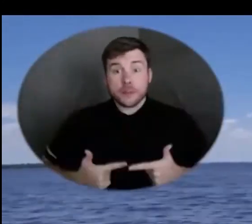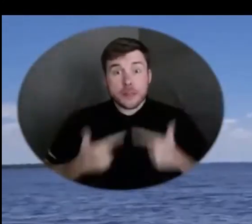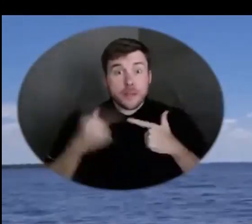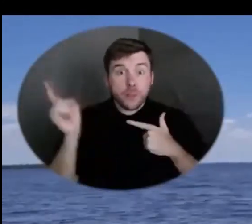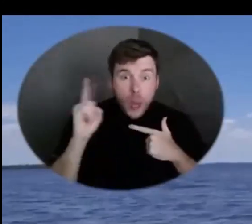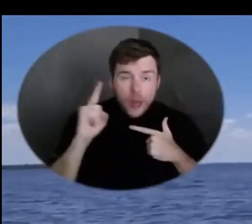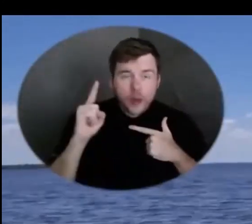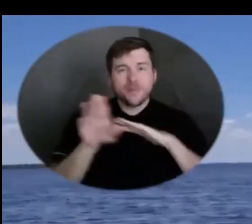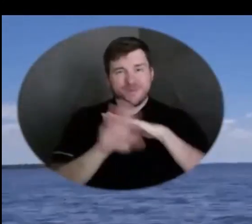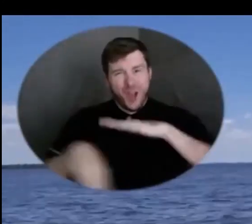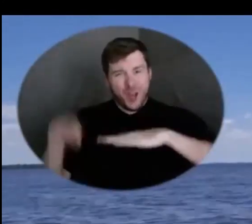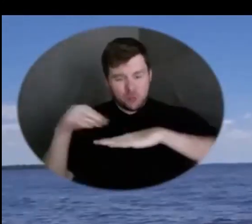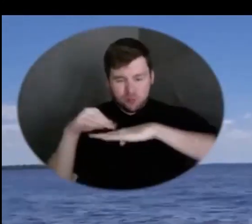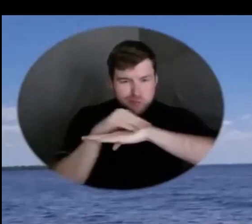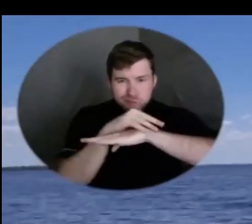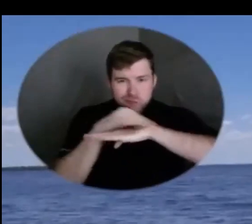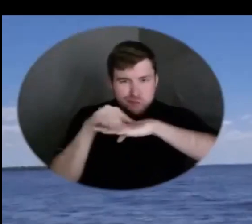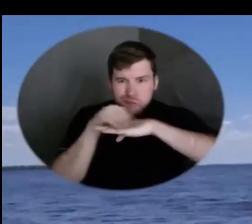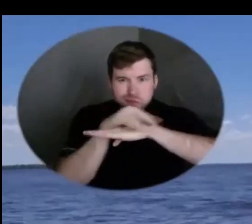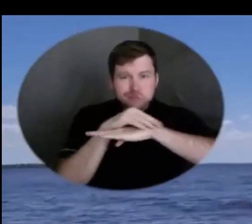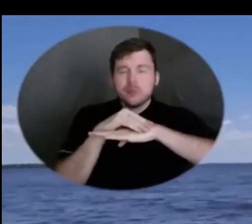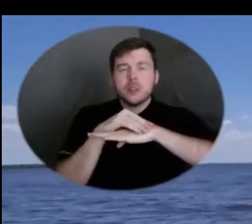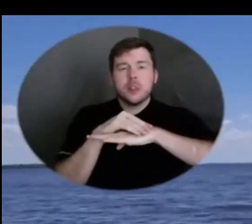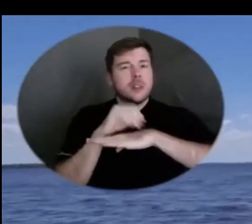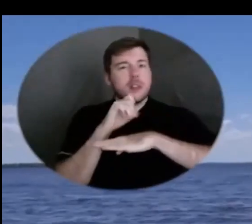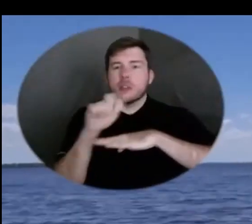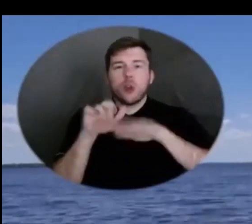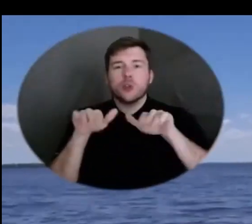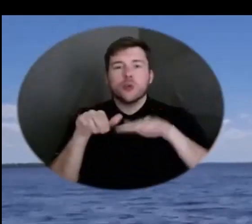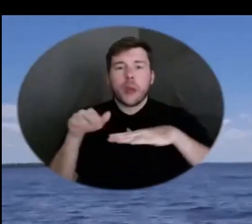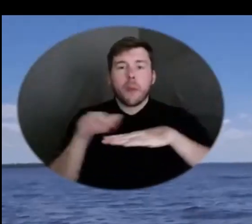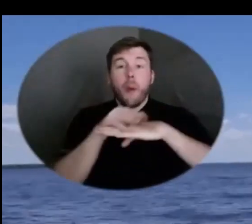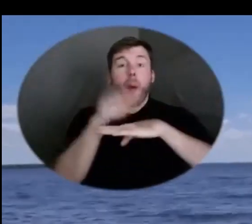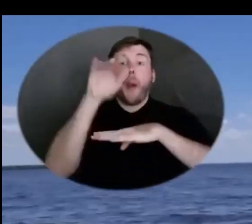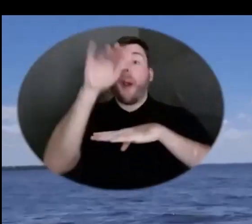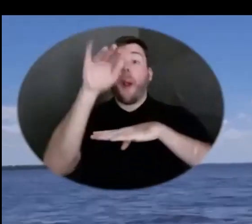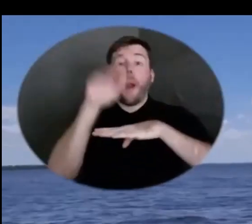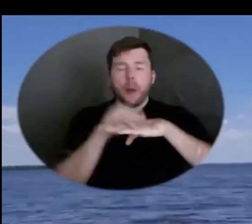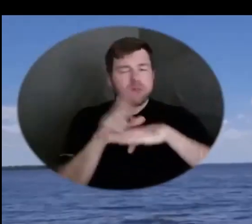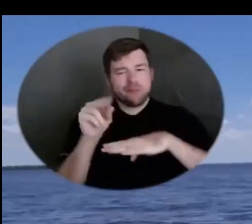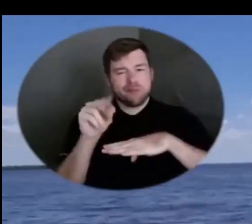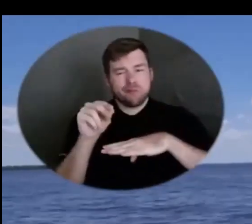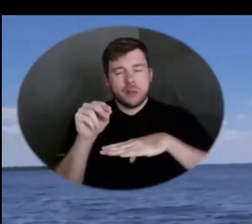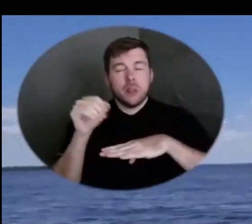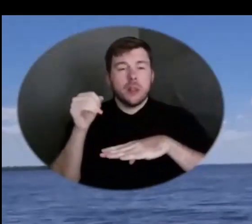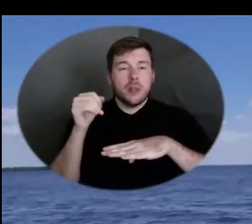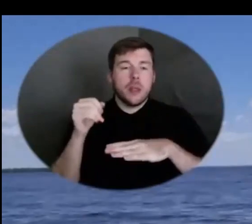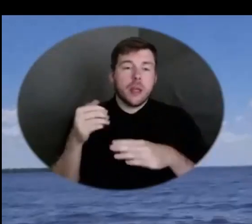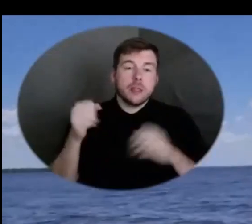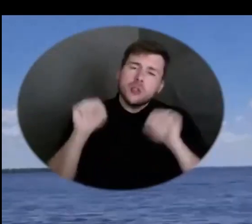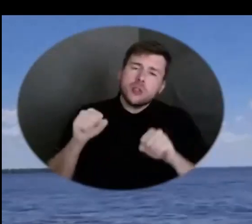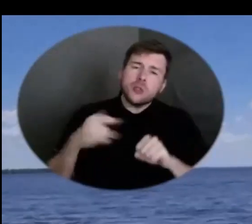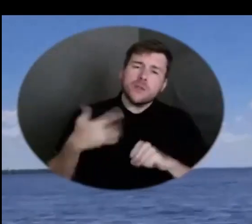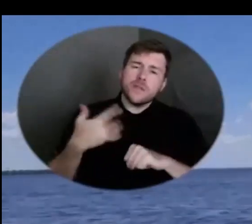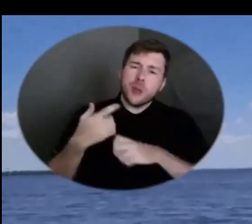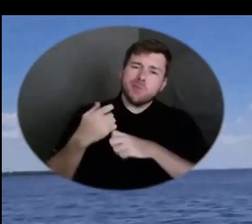swimming around. They're going to be up just above the surface of the sound here. And then you'll feel a pull. Hopefully you have a net nearby,